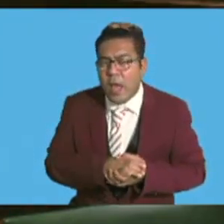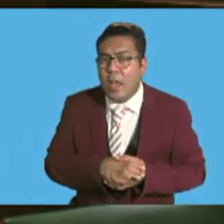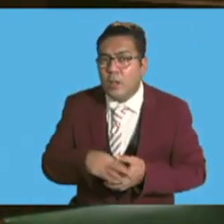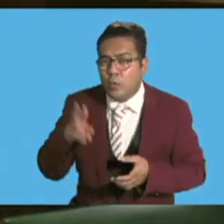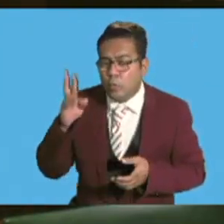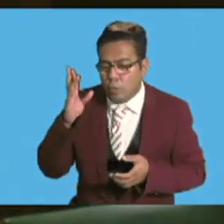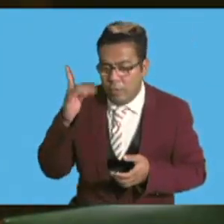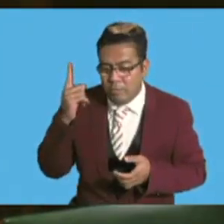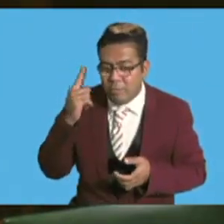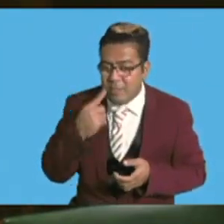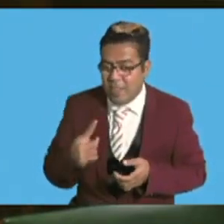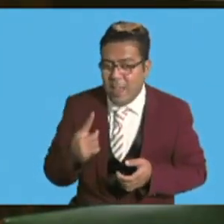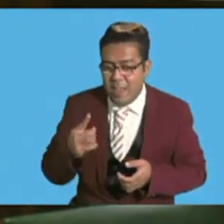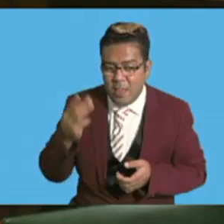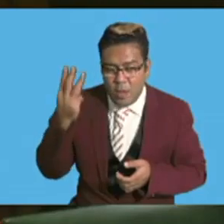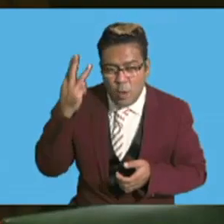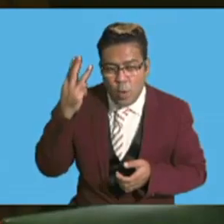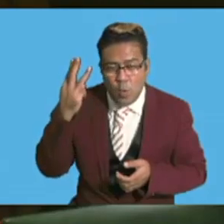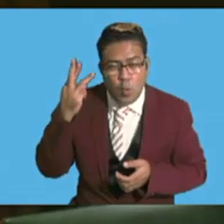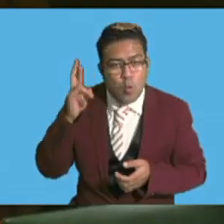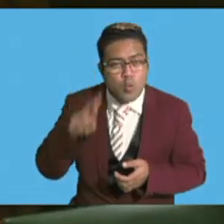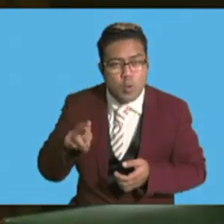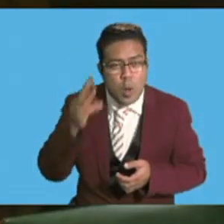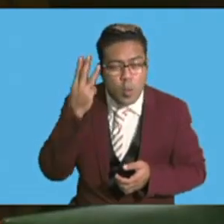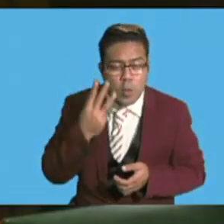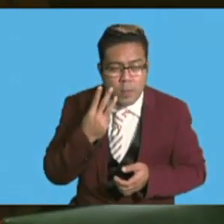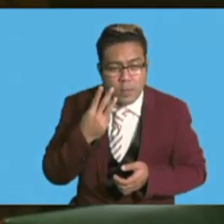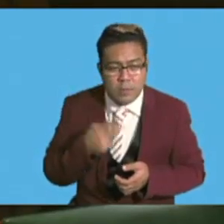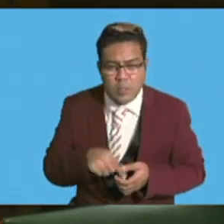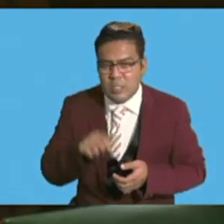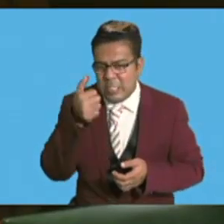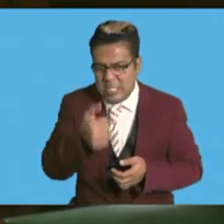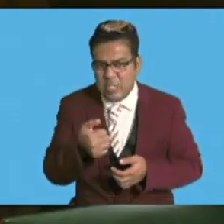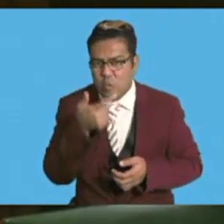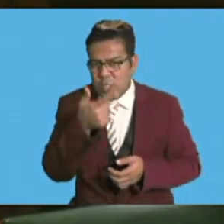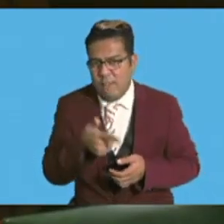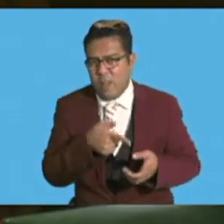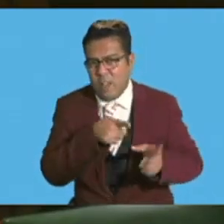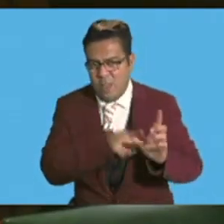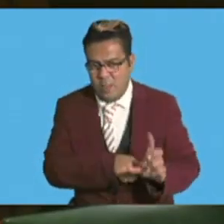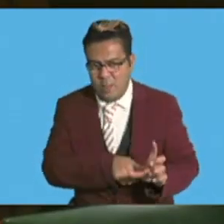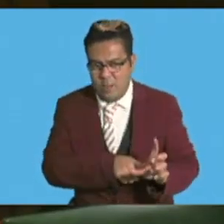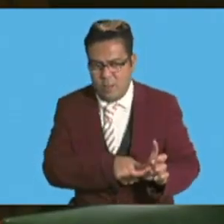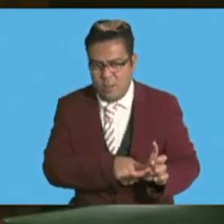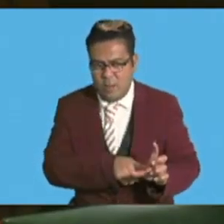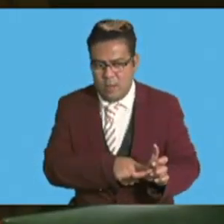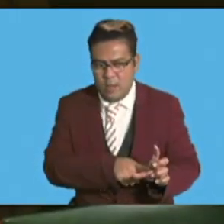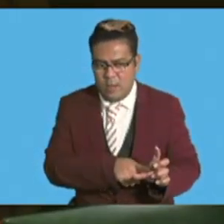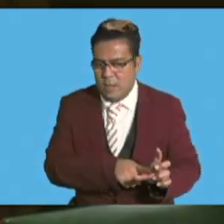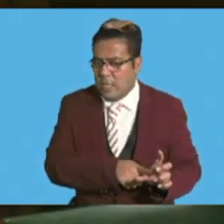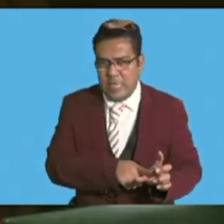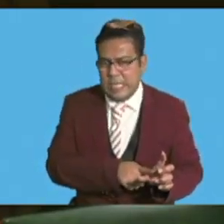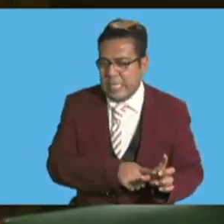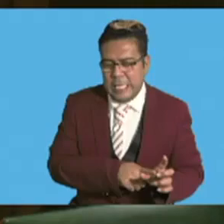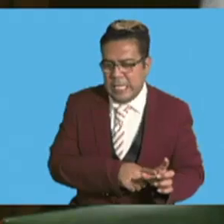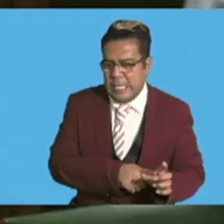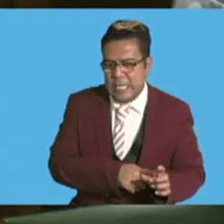women are breastfeeding at 6 and 7 years of their child, to me is belittling of rural